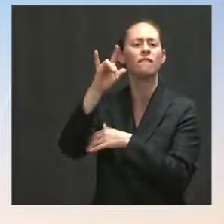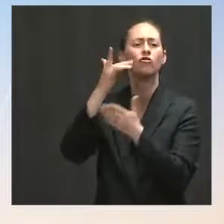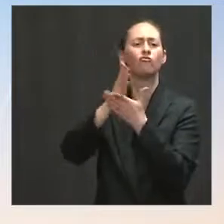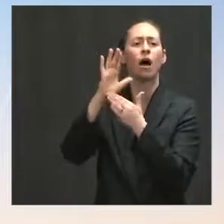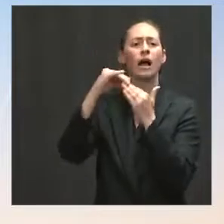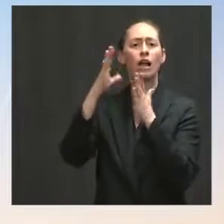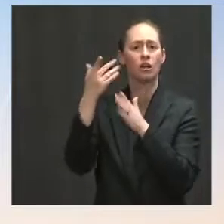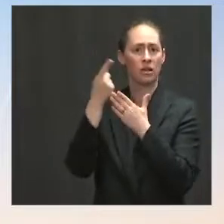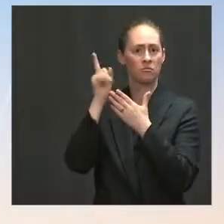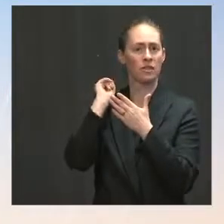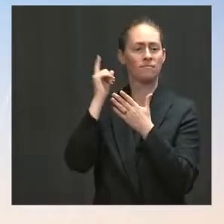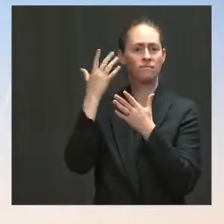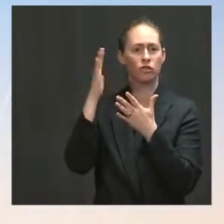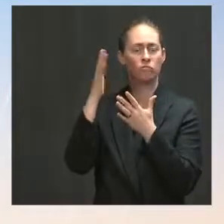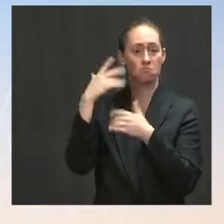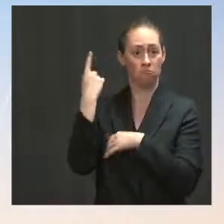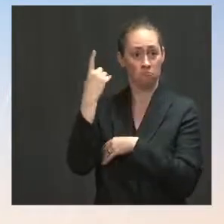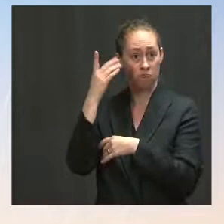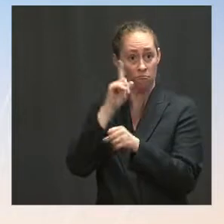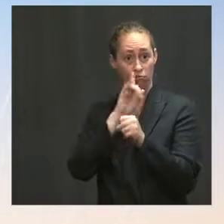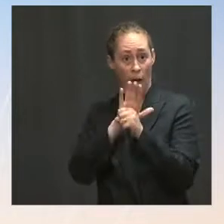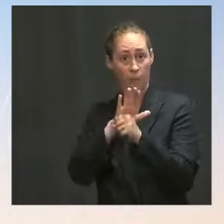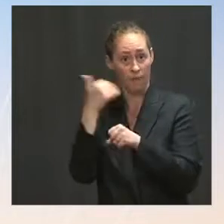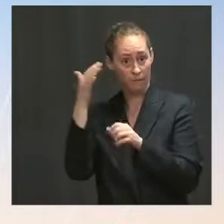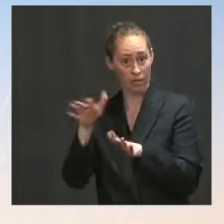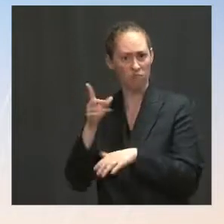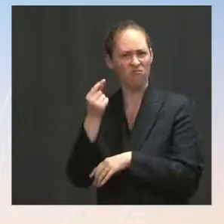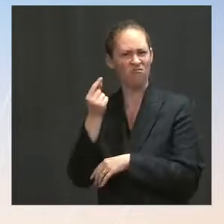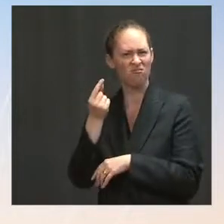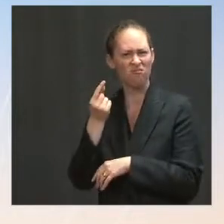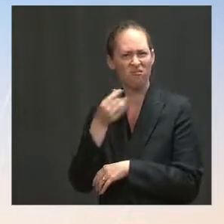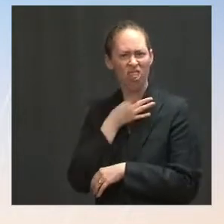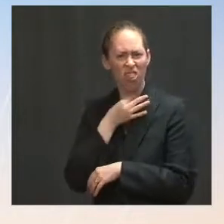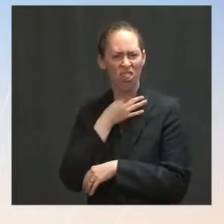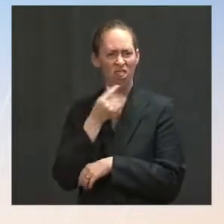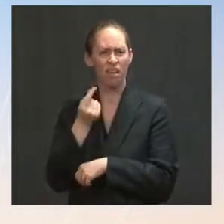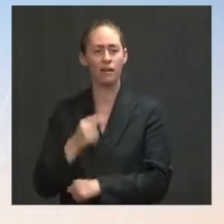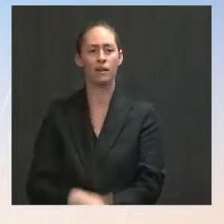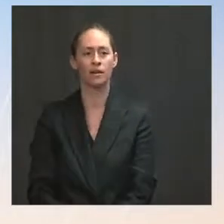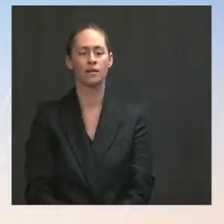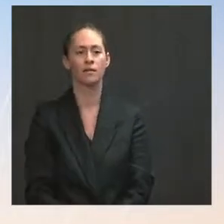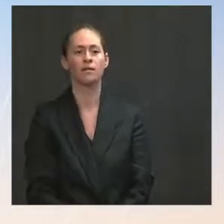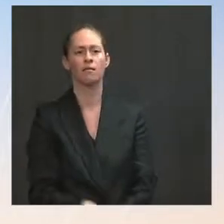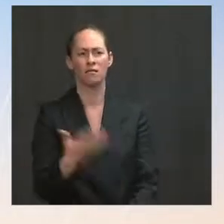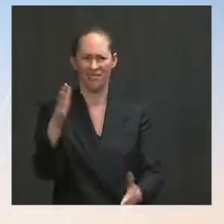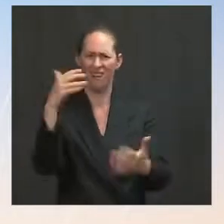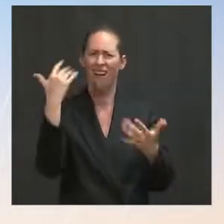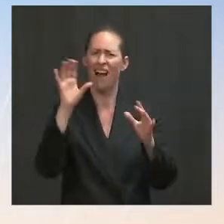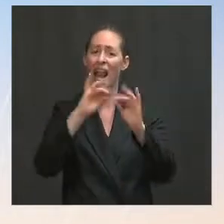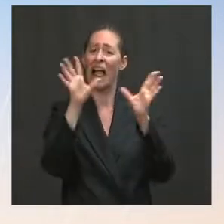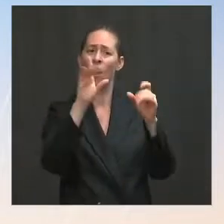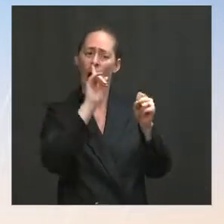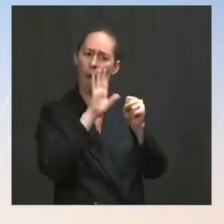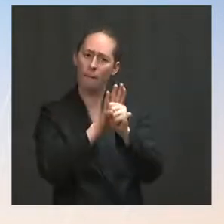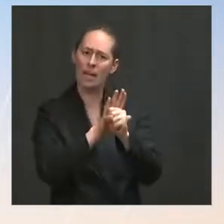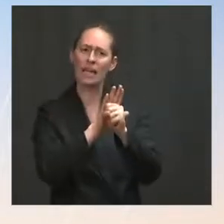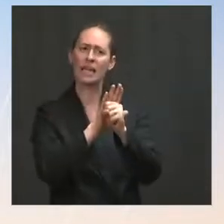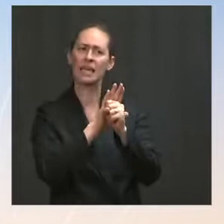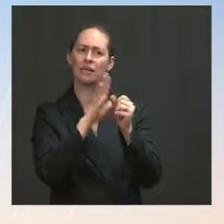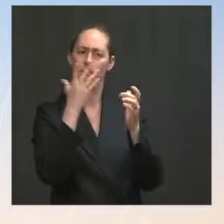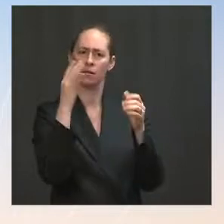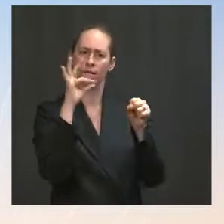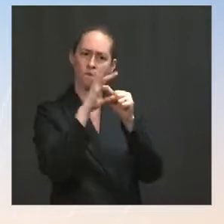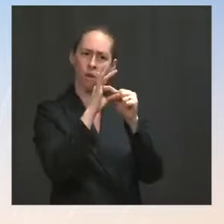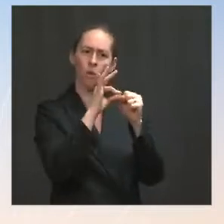The president reiterated to them what you've heard him say many times, which is that he is absolutely committed to signing voting rights legislation into law, that he